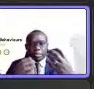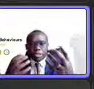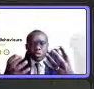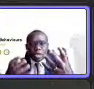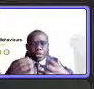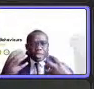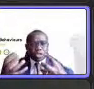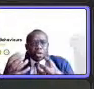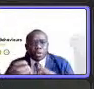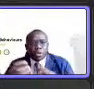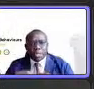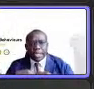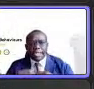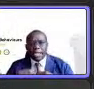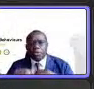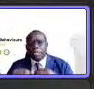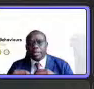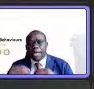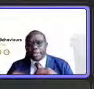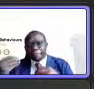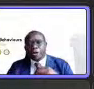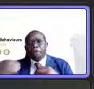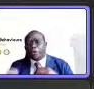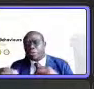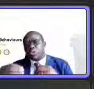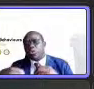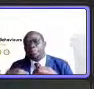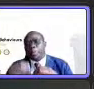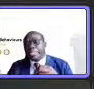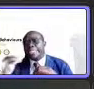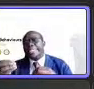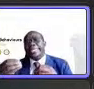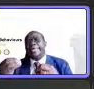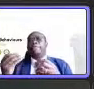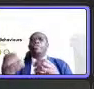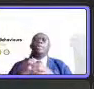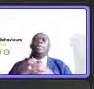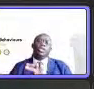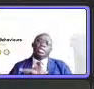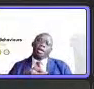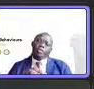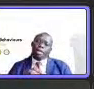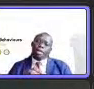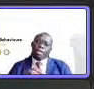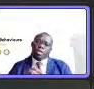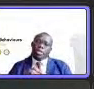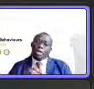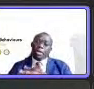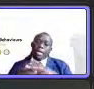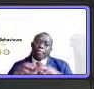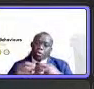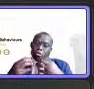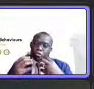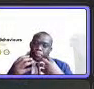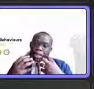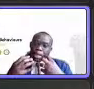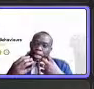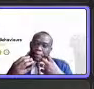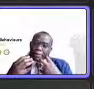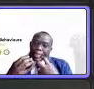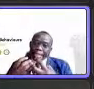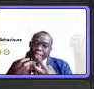this is the regional level, the regional body that is actually at the forefront of policy formulation in the African Union. There are quite a number